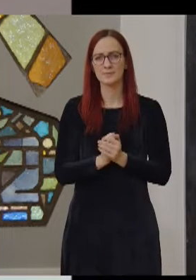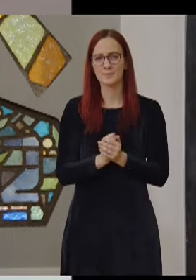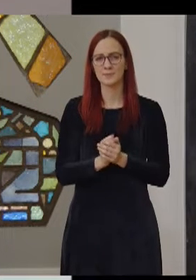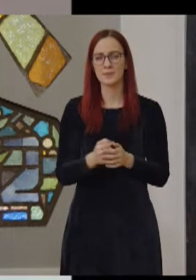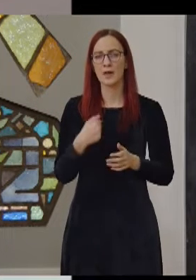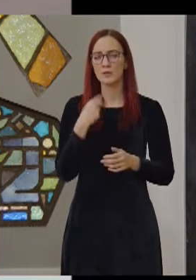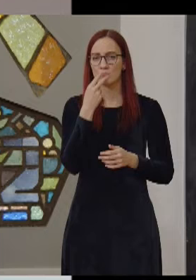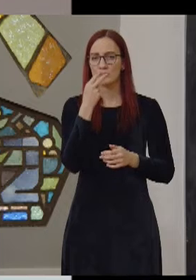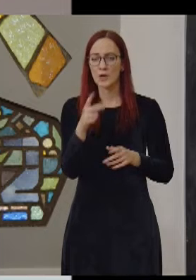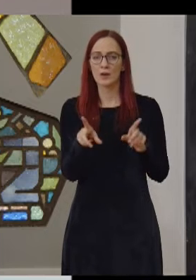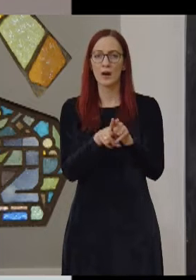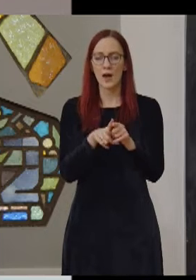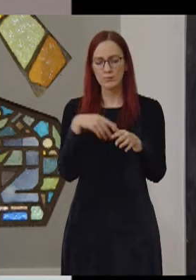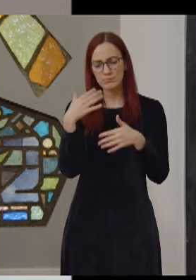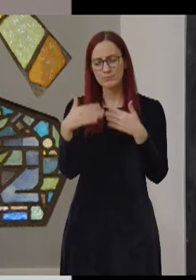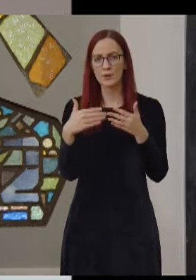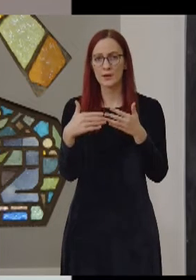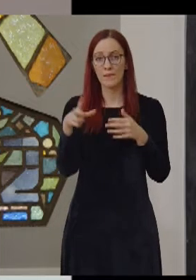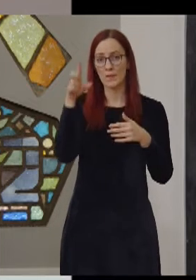civilizations, but rather a